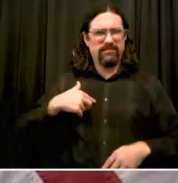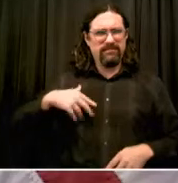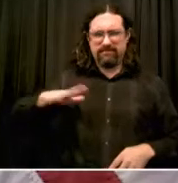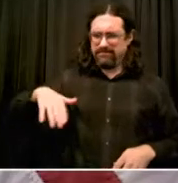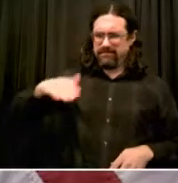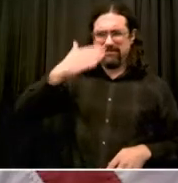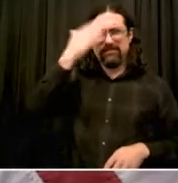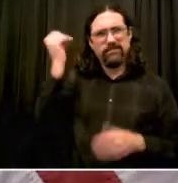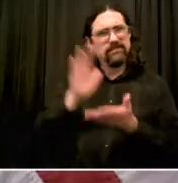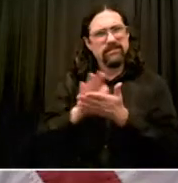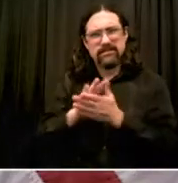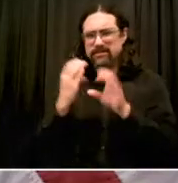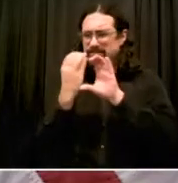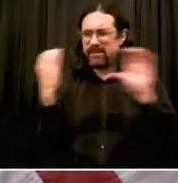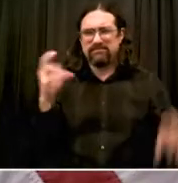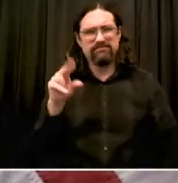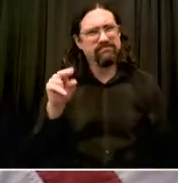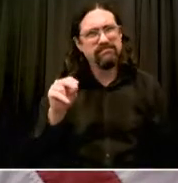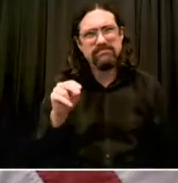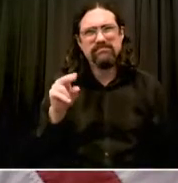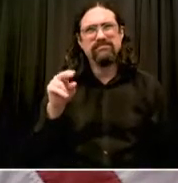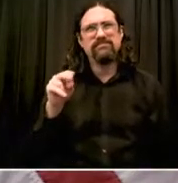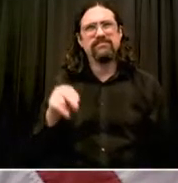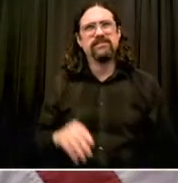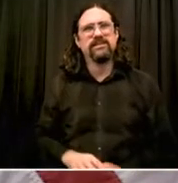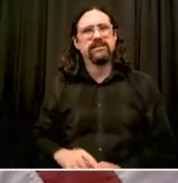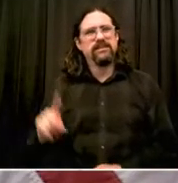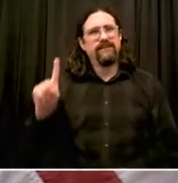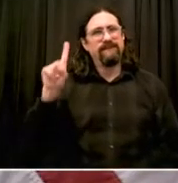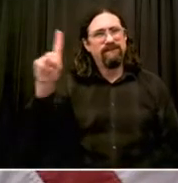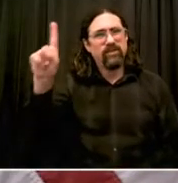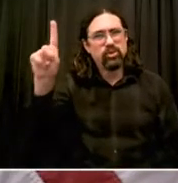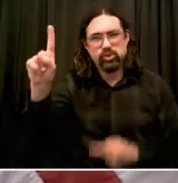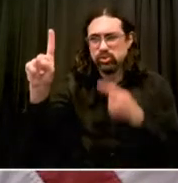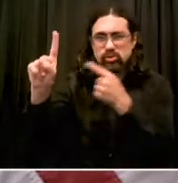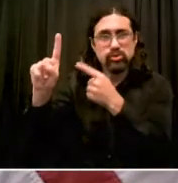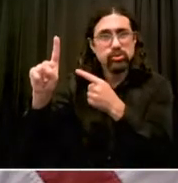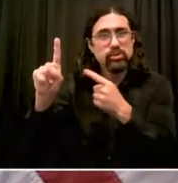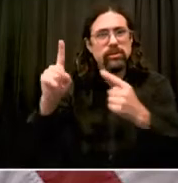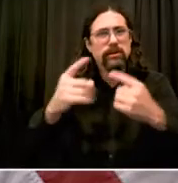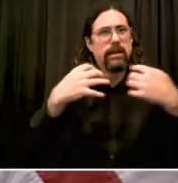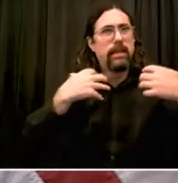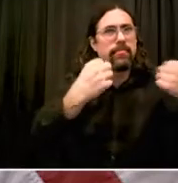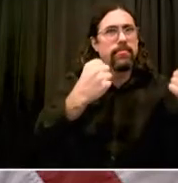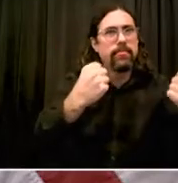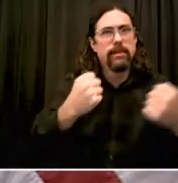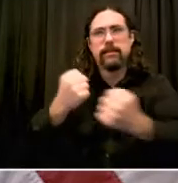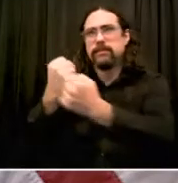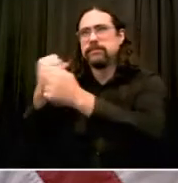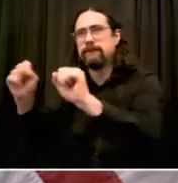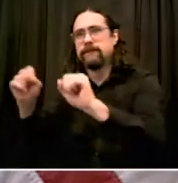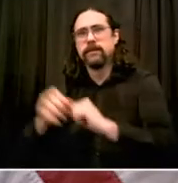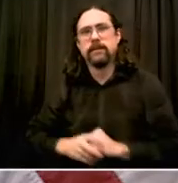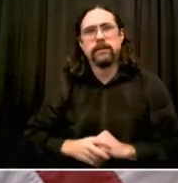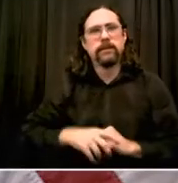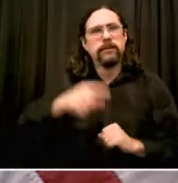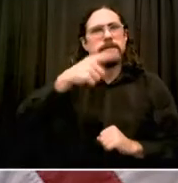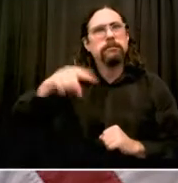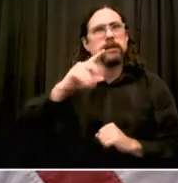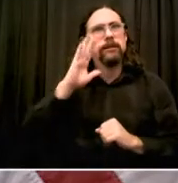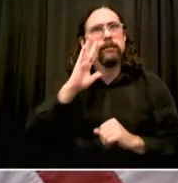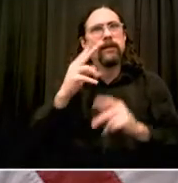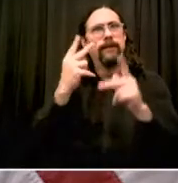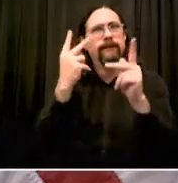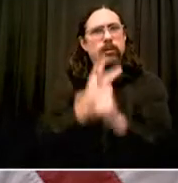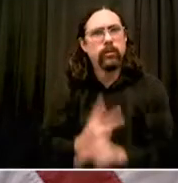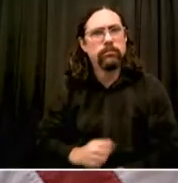is going into figuring out how to do that the right way. But that work will be done in time. We'll have announcements. School buses will definitely be part